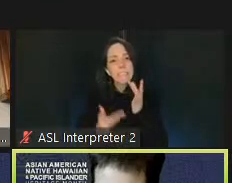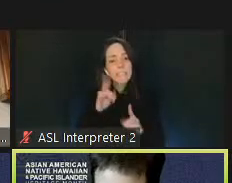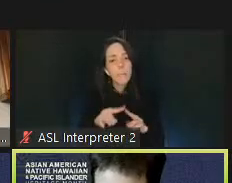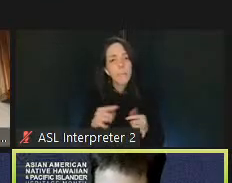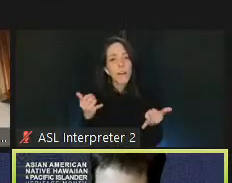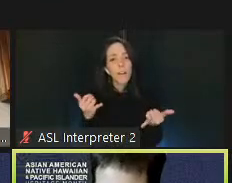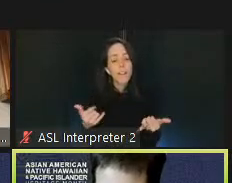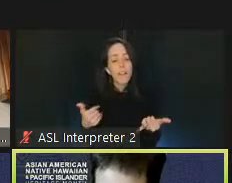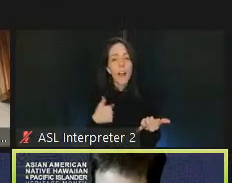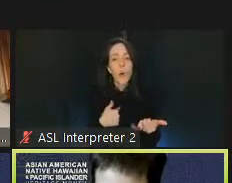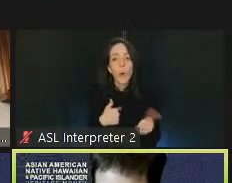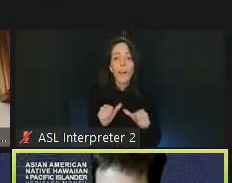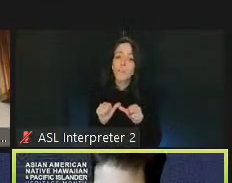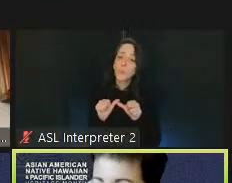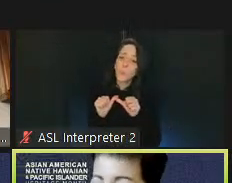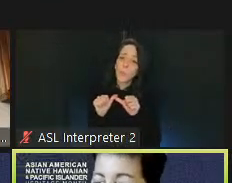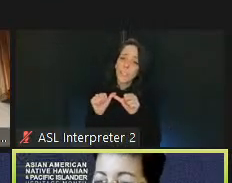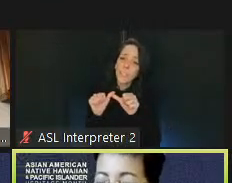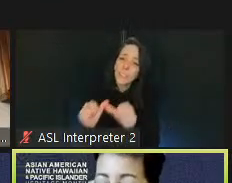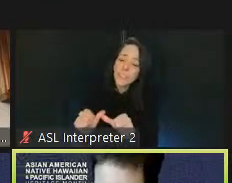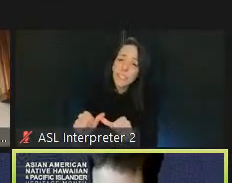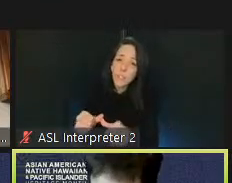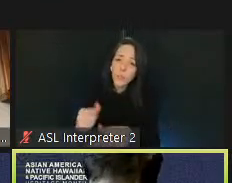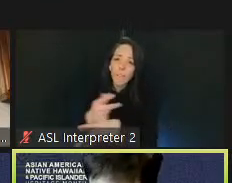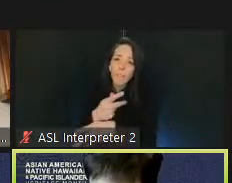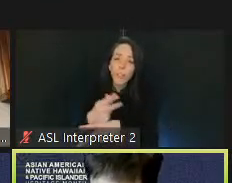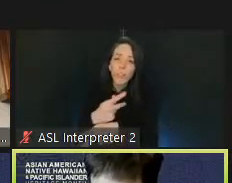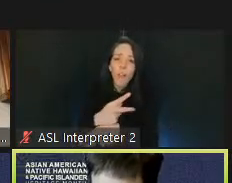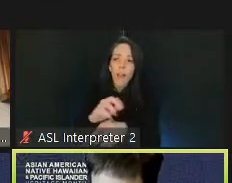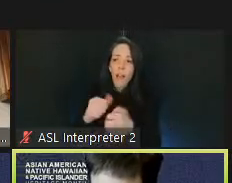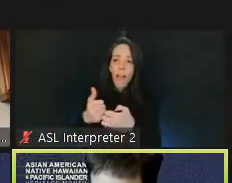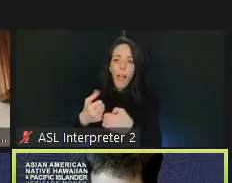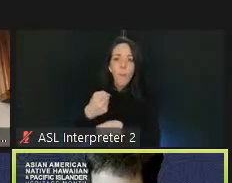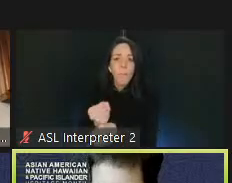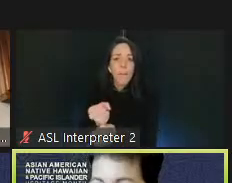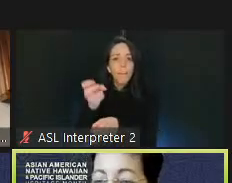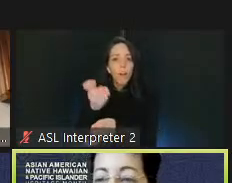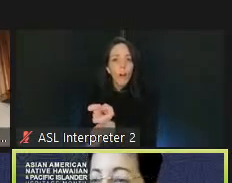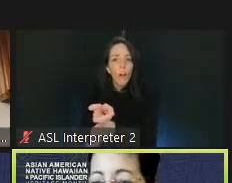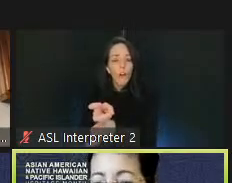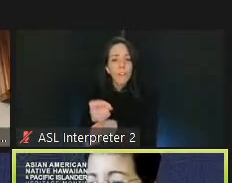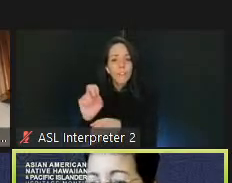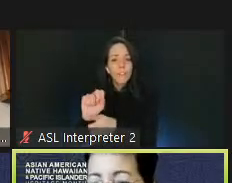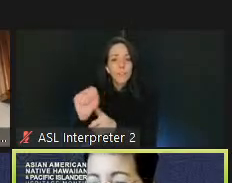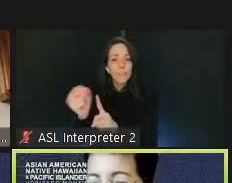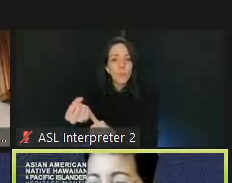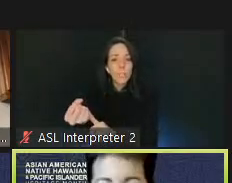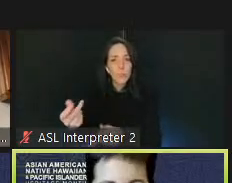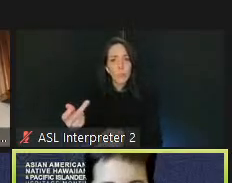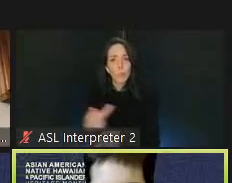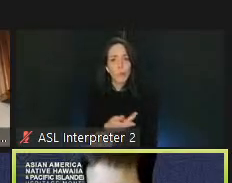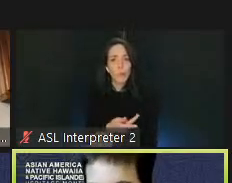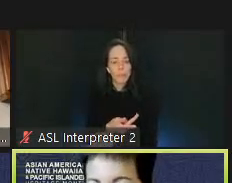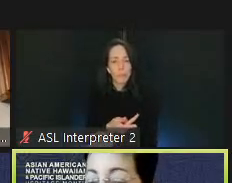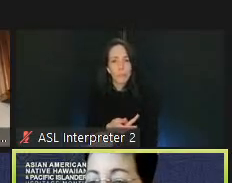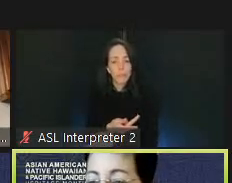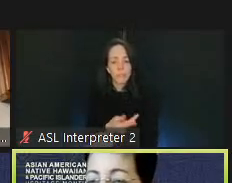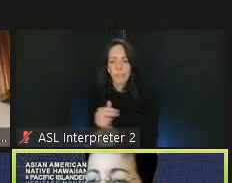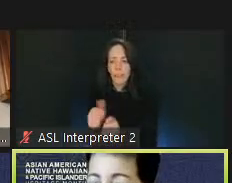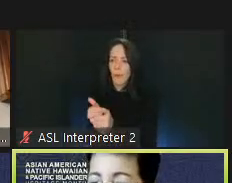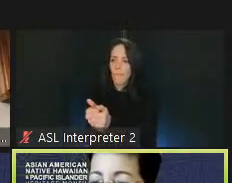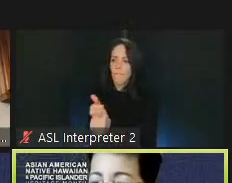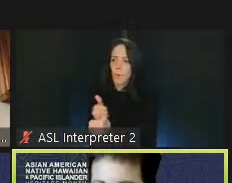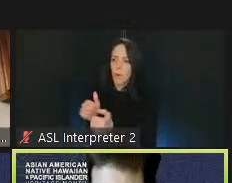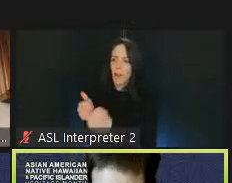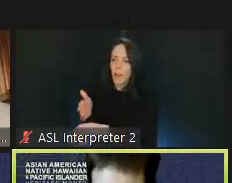a really hard situation worse. It's been this way since the 3 of